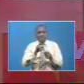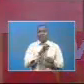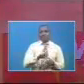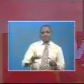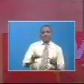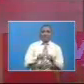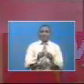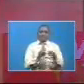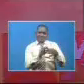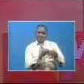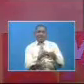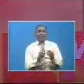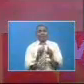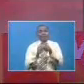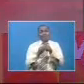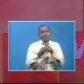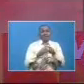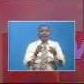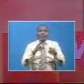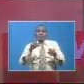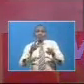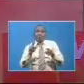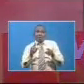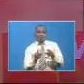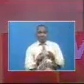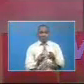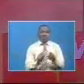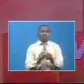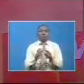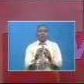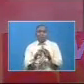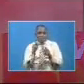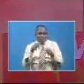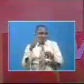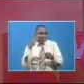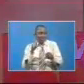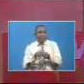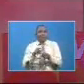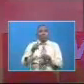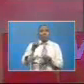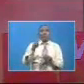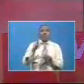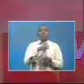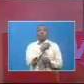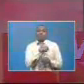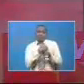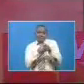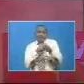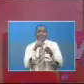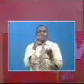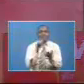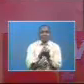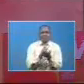child linked to testicle size. However, an urologist at the Korle-Bu Teaching Hospital, Dr. Bernard